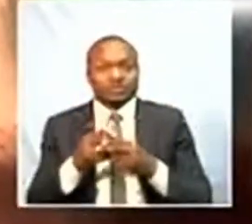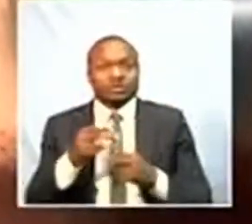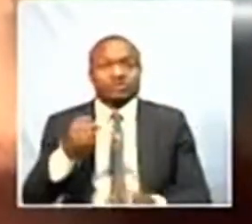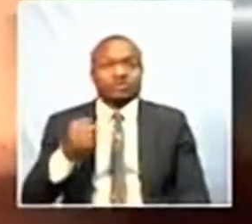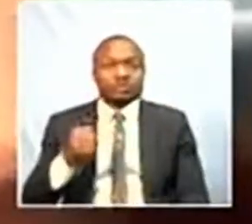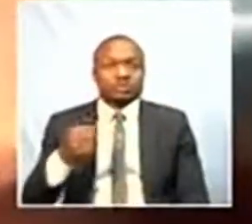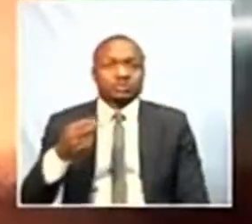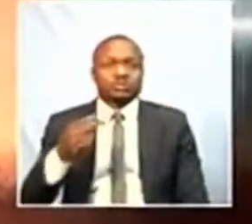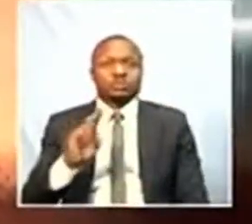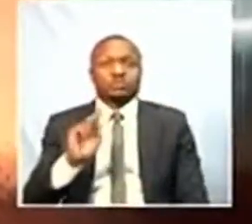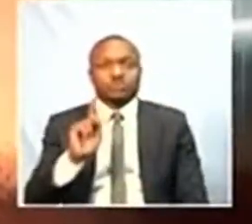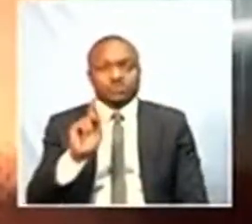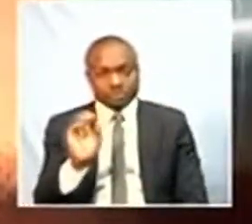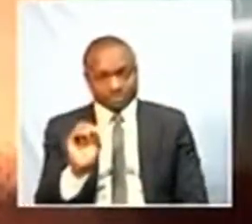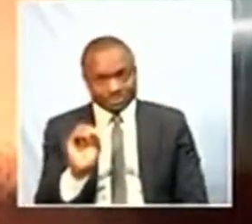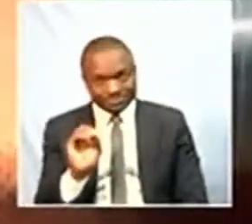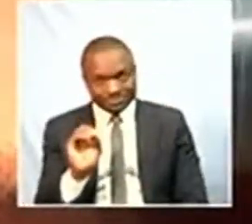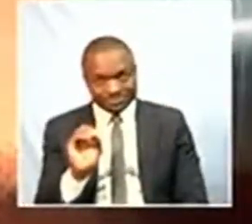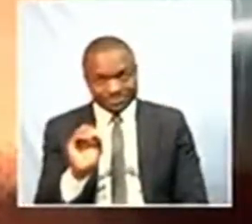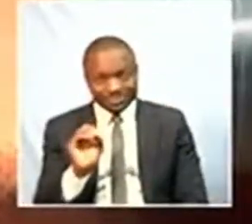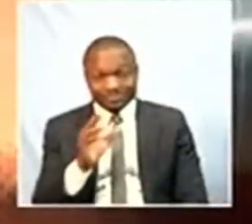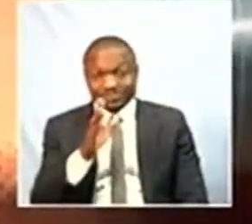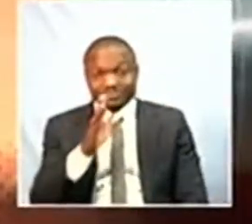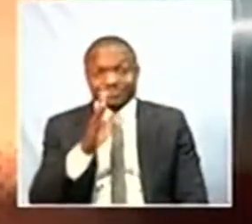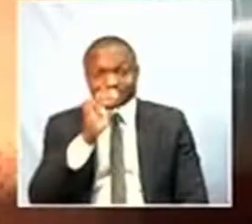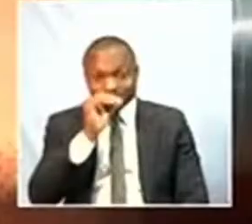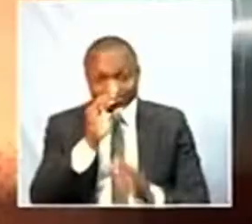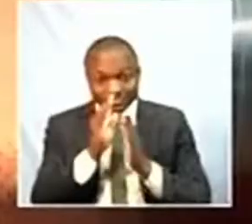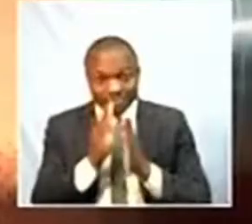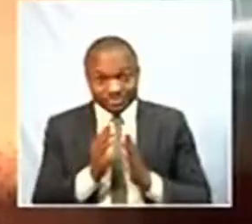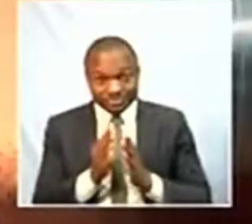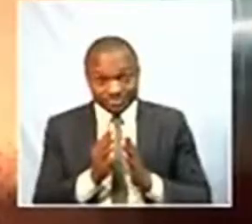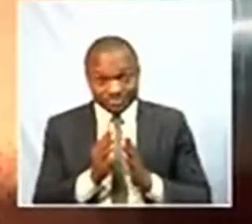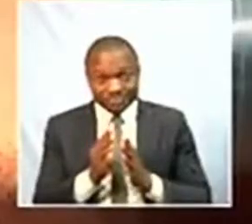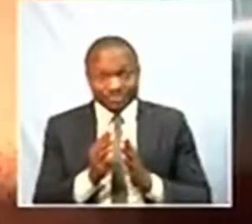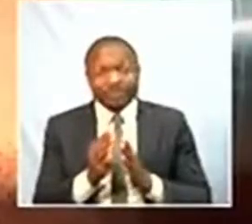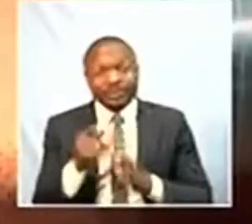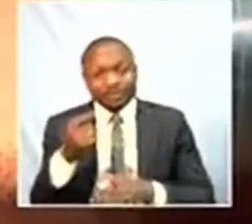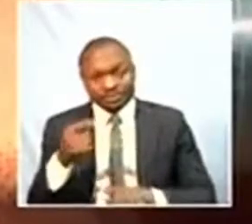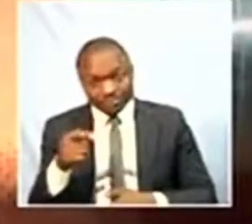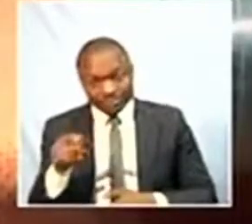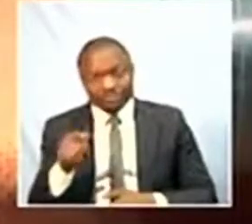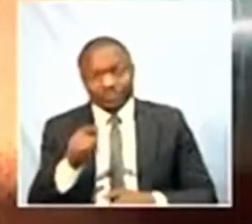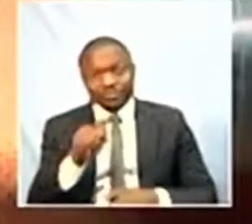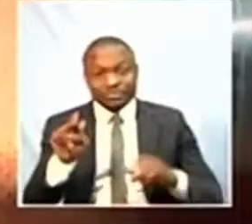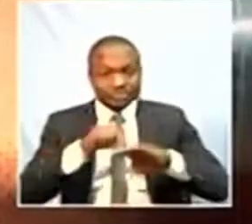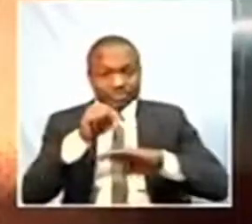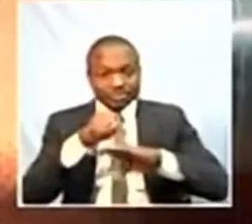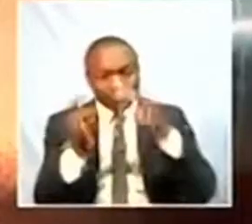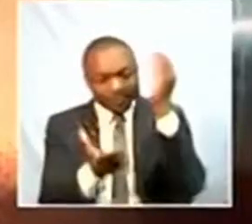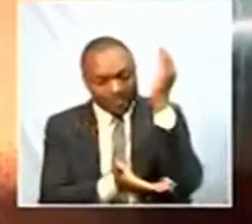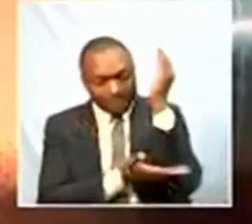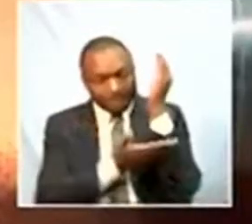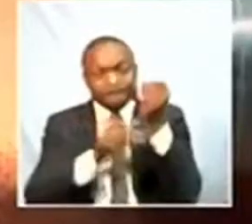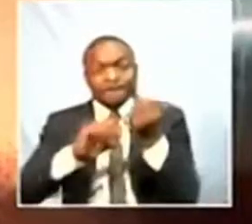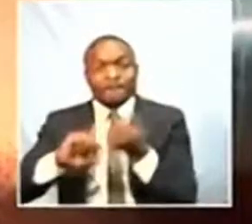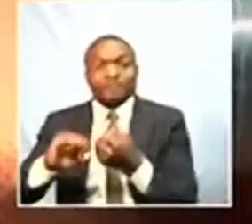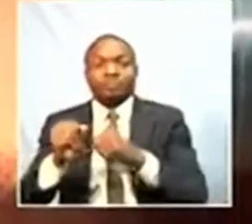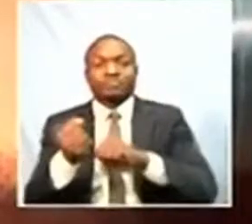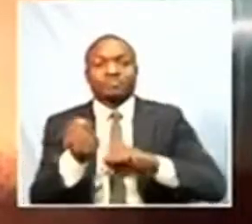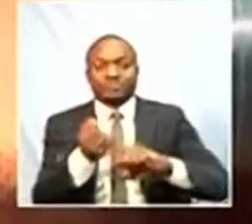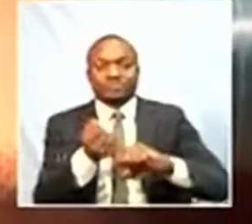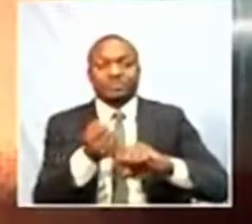Shuko Walia. Madam Speaker, by going green as a nation, we will improve and protect